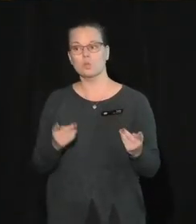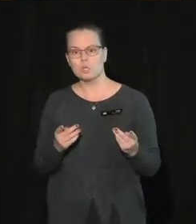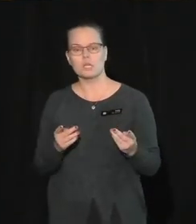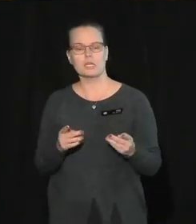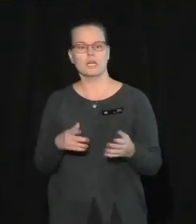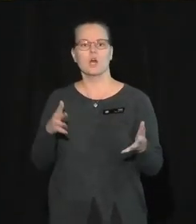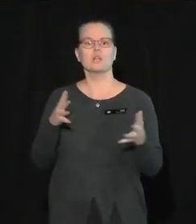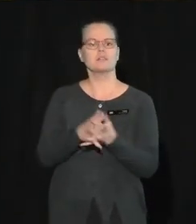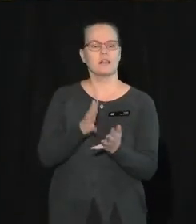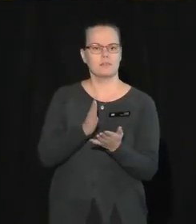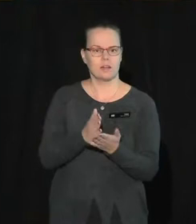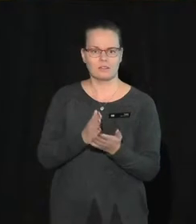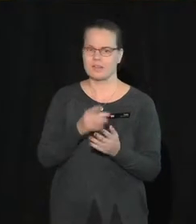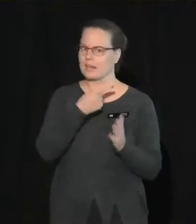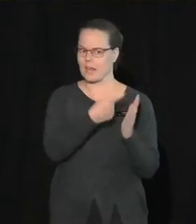that this